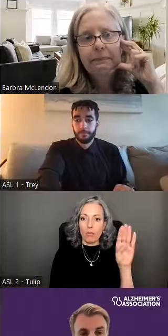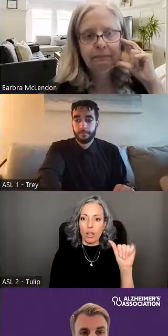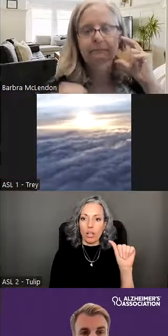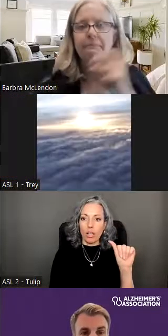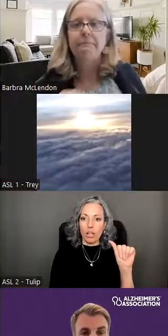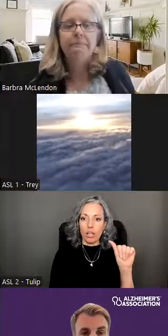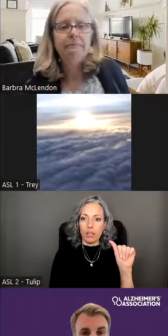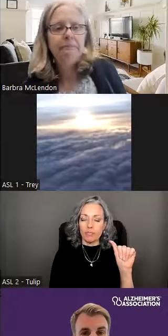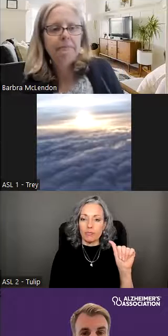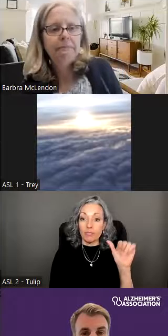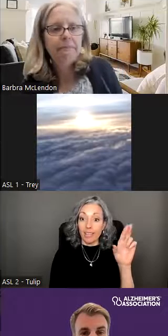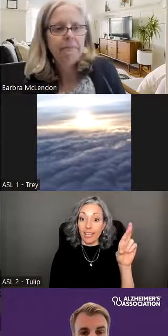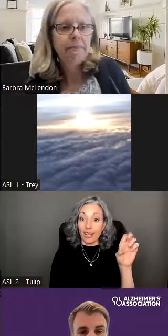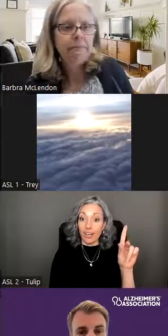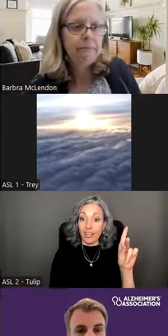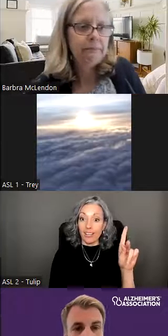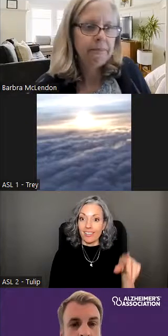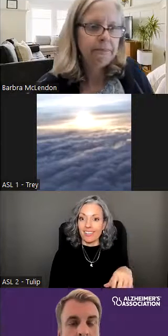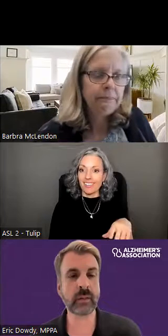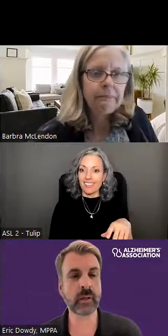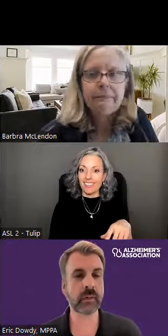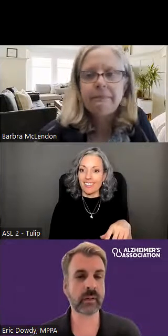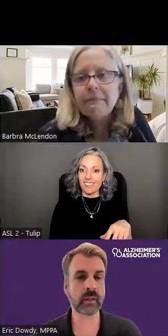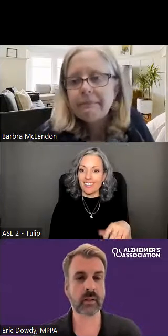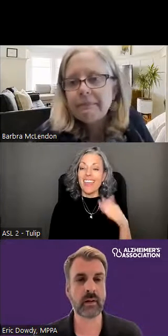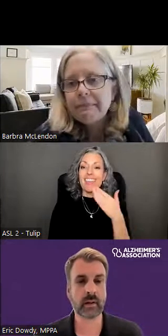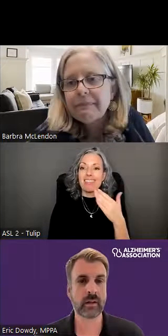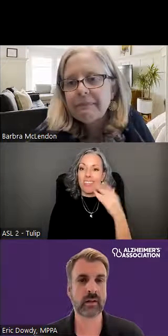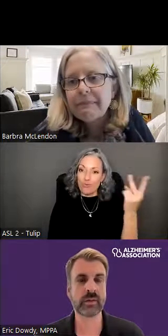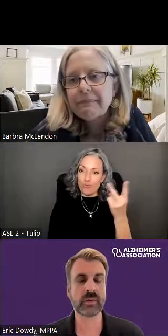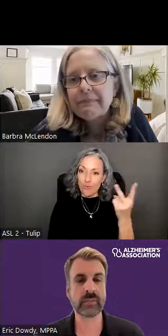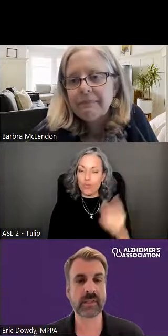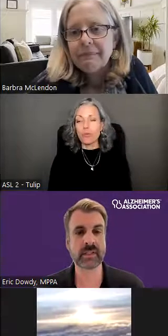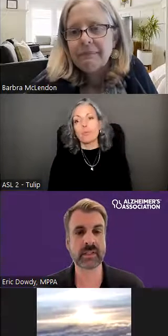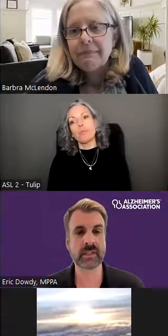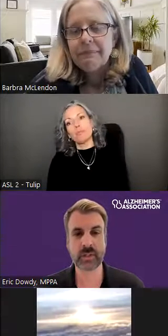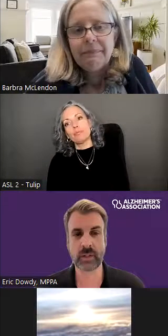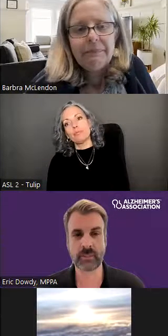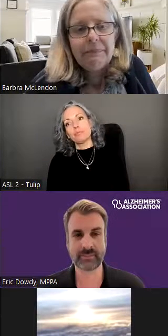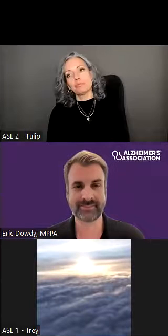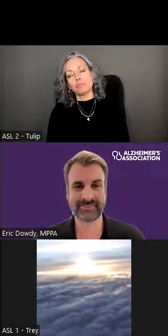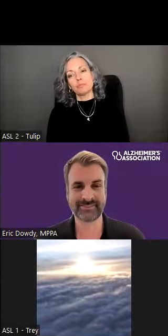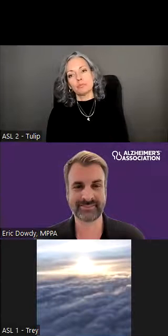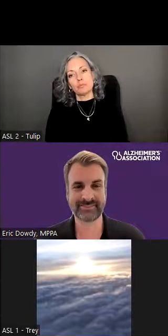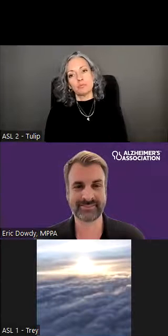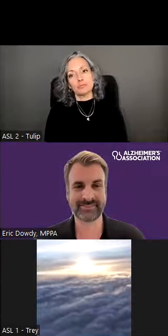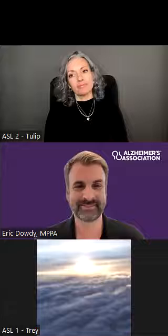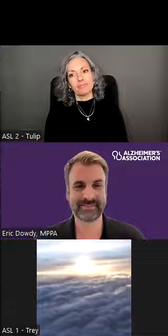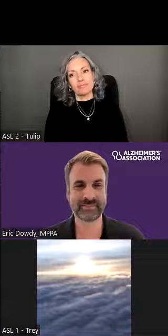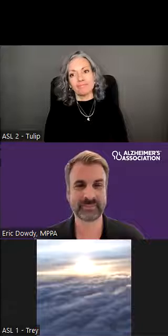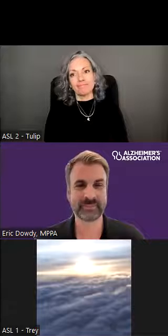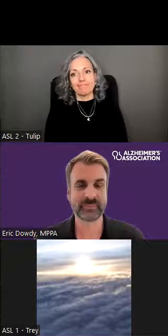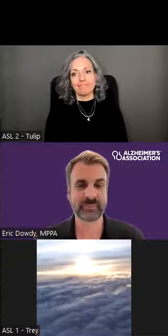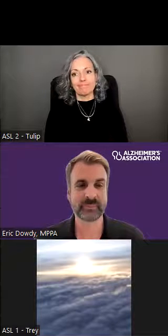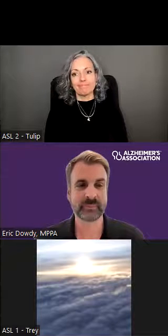Yeah. Eric, go on. Great. Thank you, Derek. Thank you, Barbara. Just wait for my slides to show up.